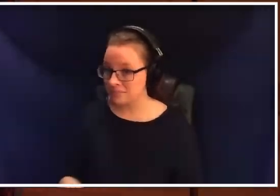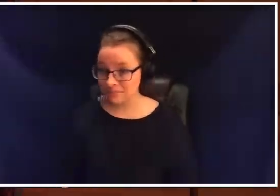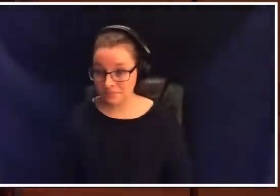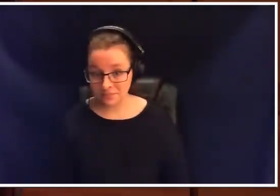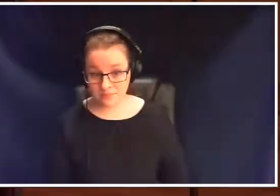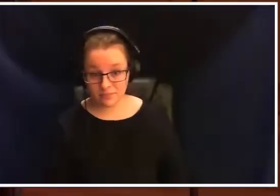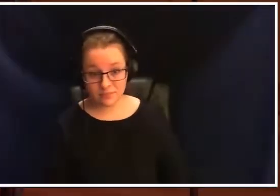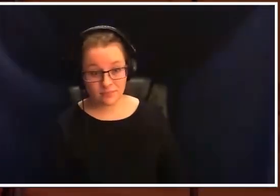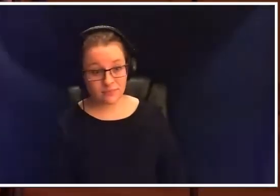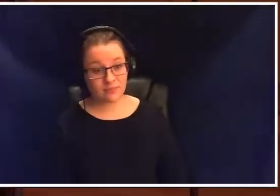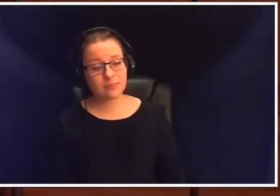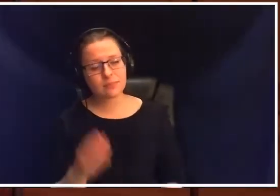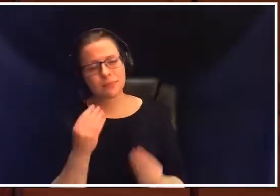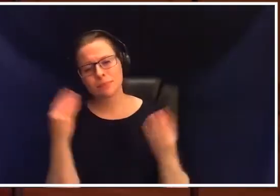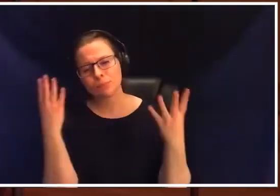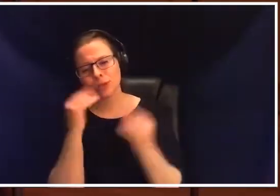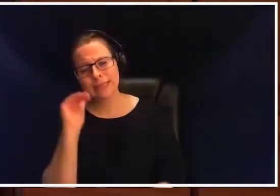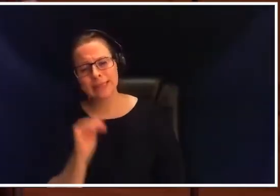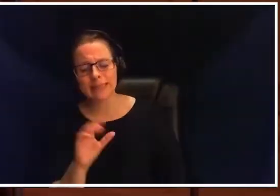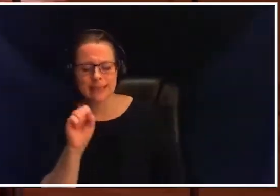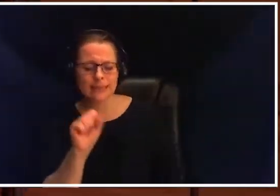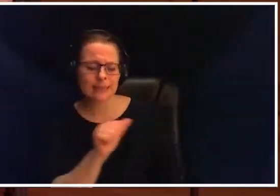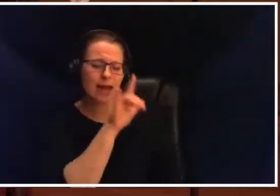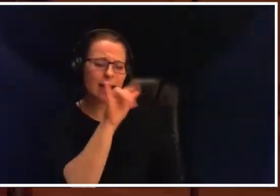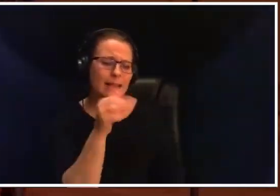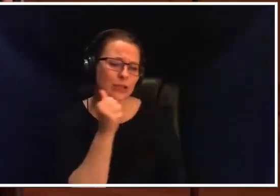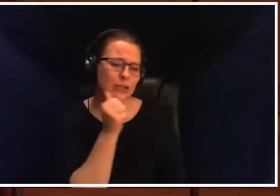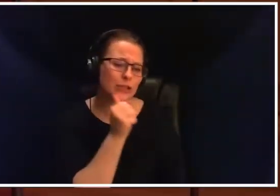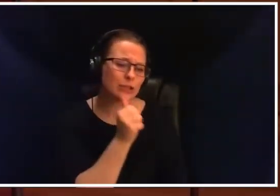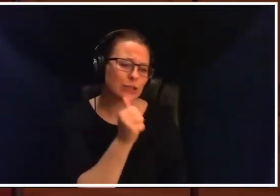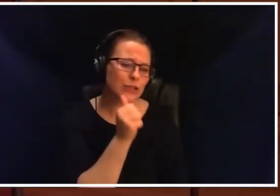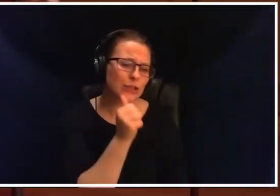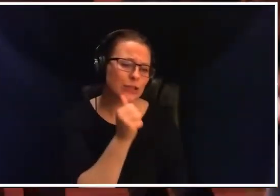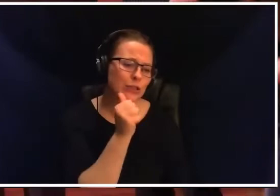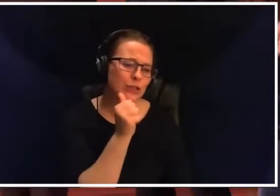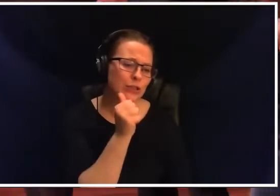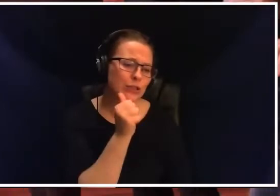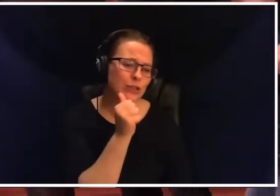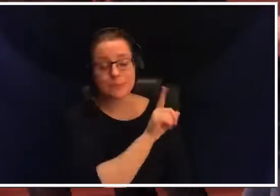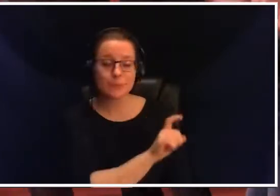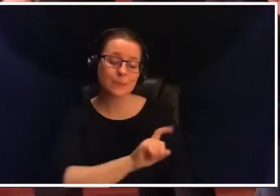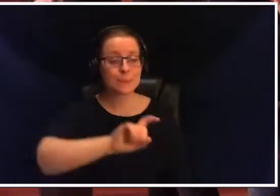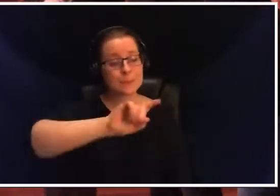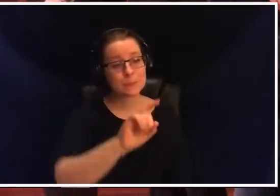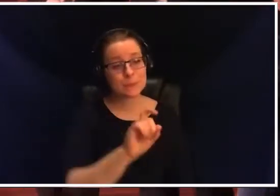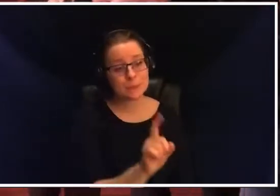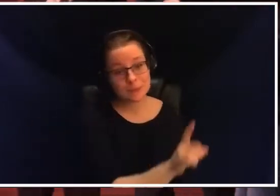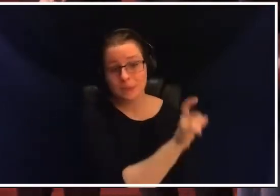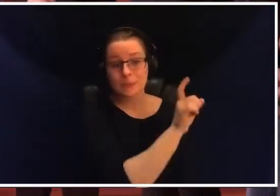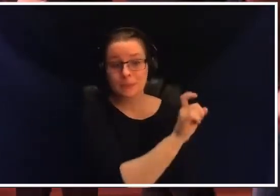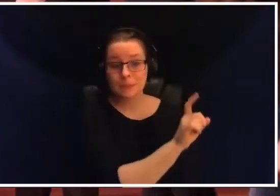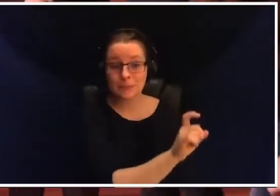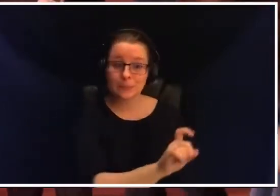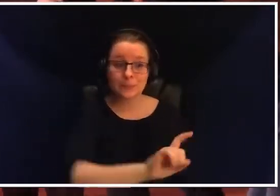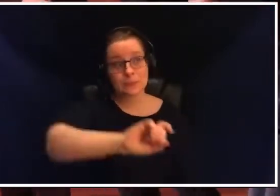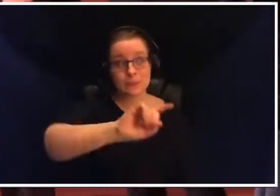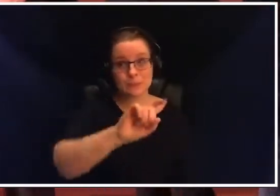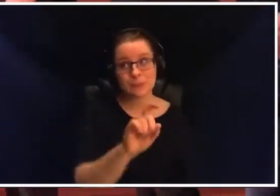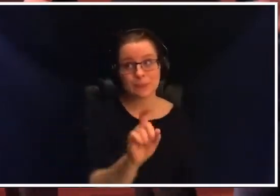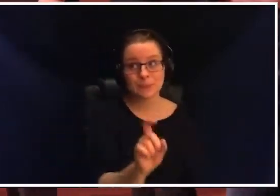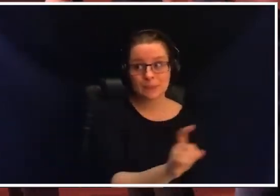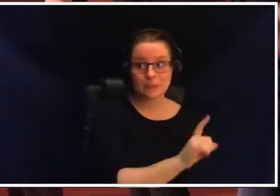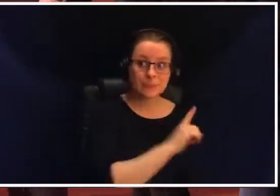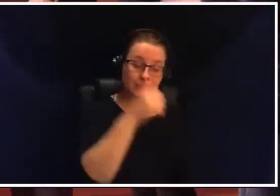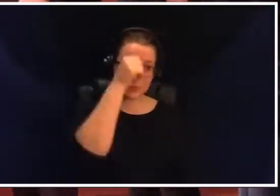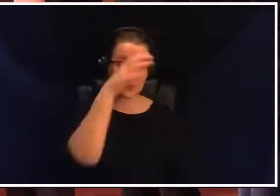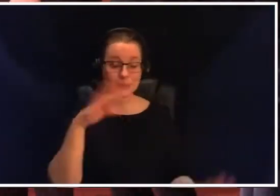Pretty little Sally goes walking down the alley. Pretty angles to all of the men. They